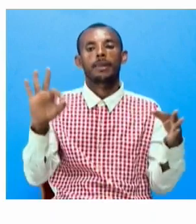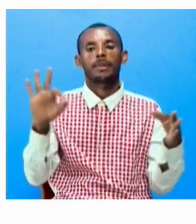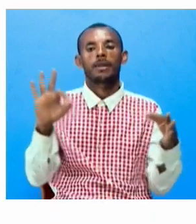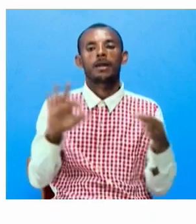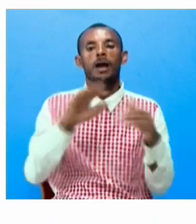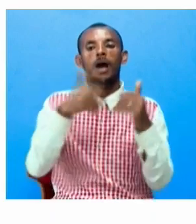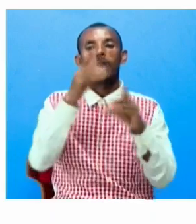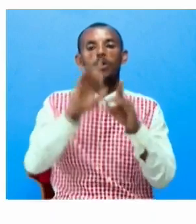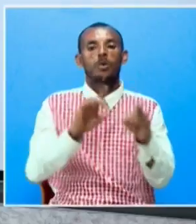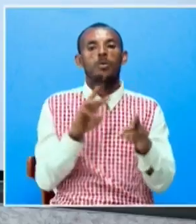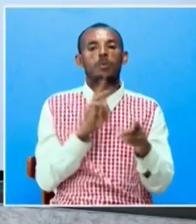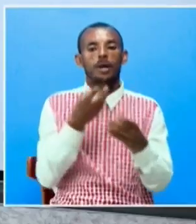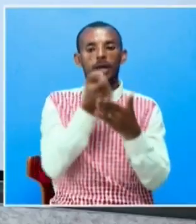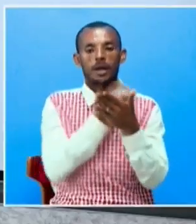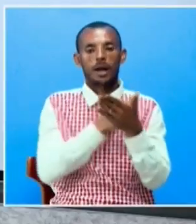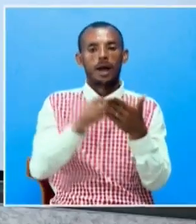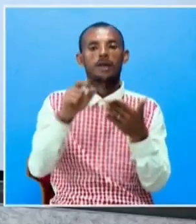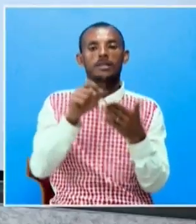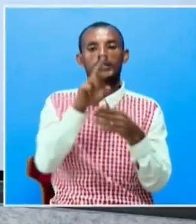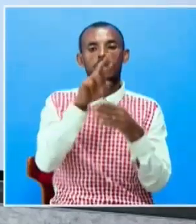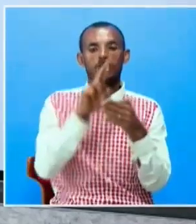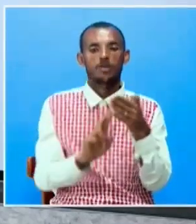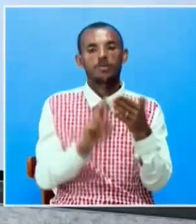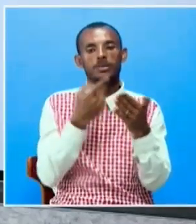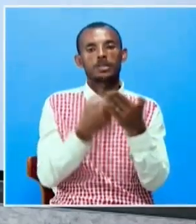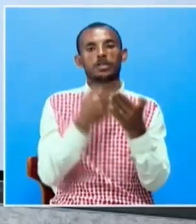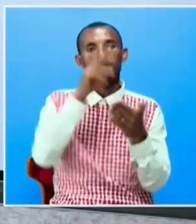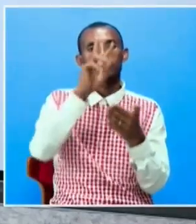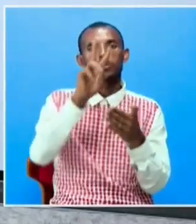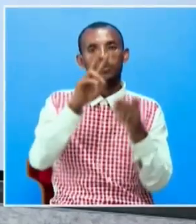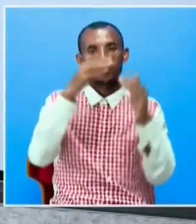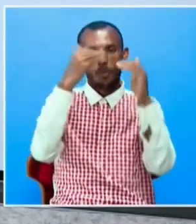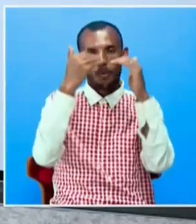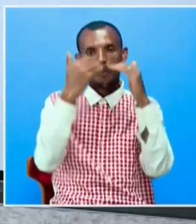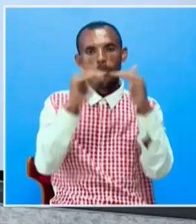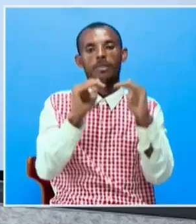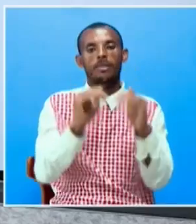do we write the ratio of these two quantities?